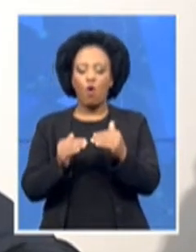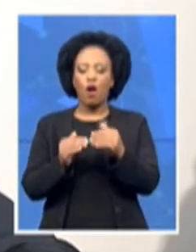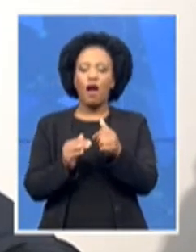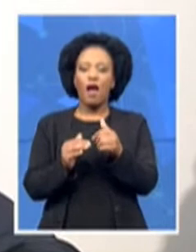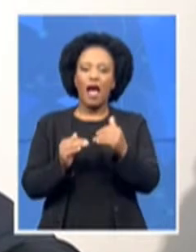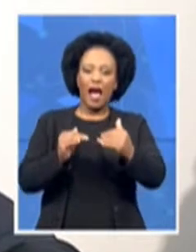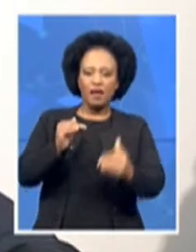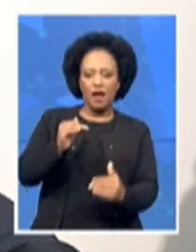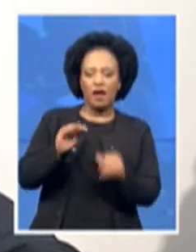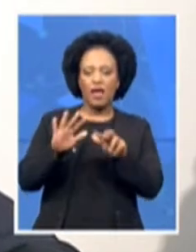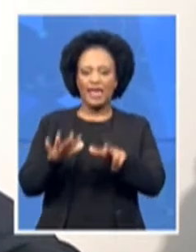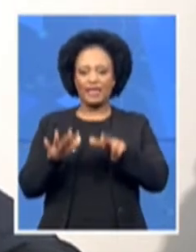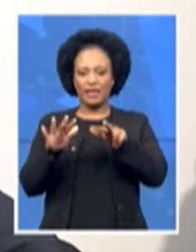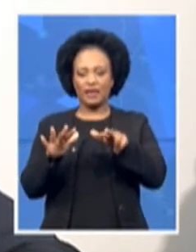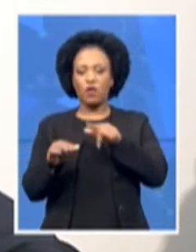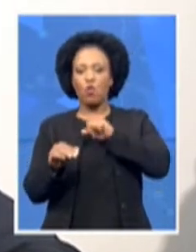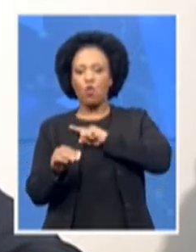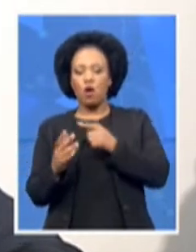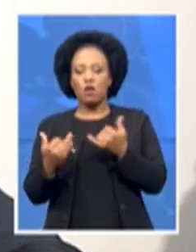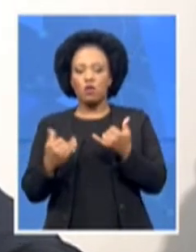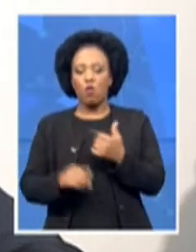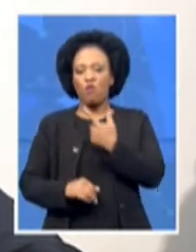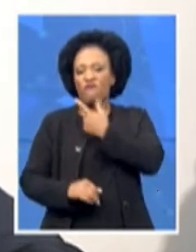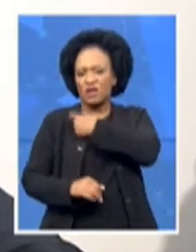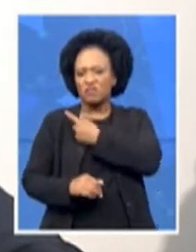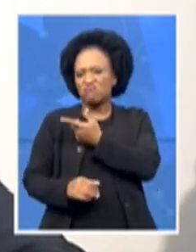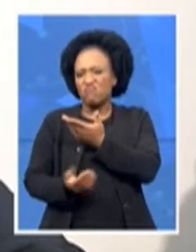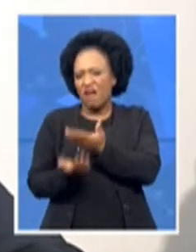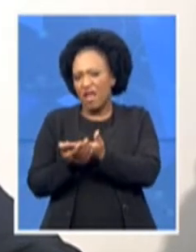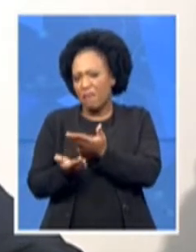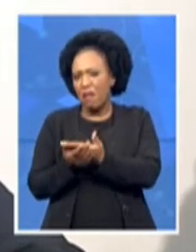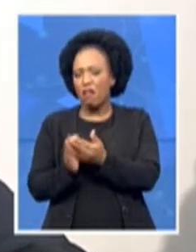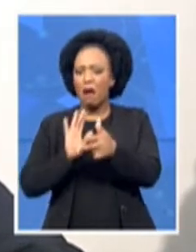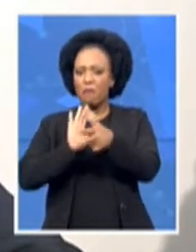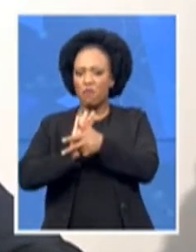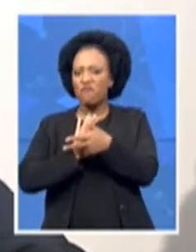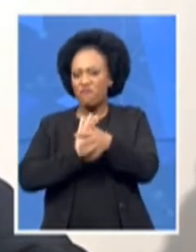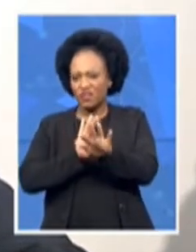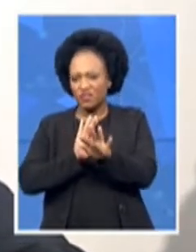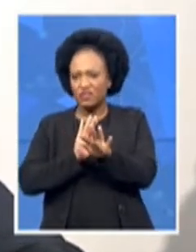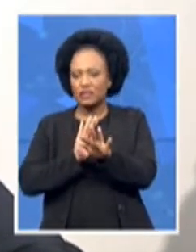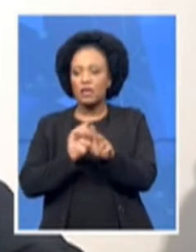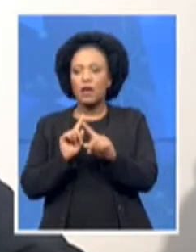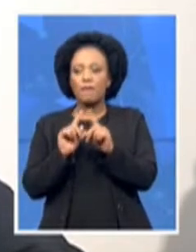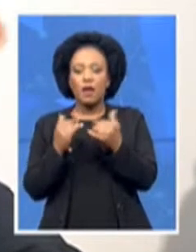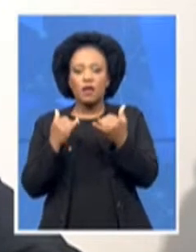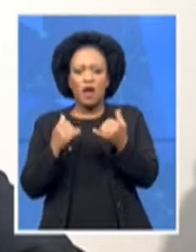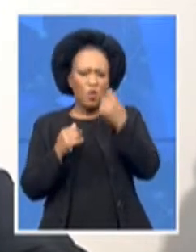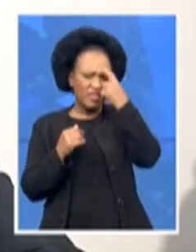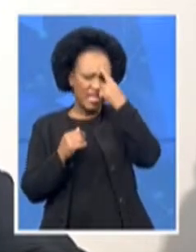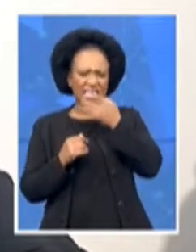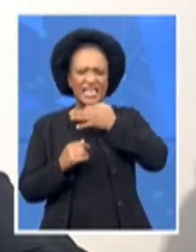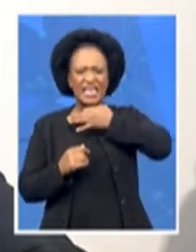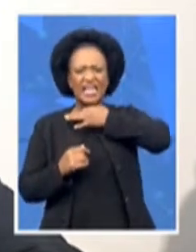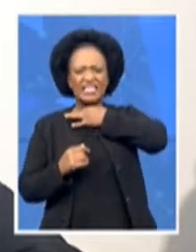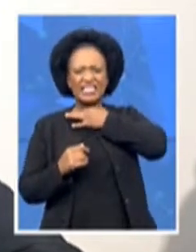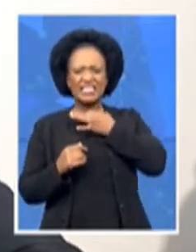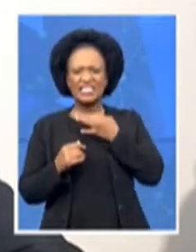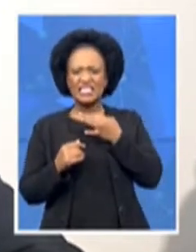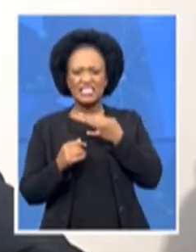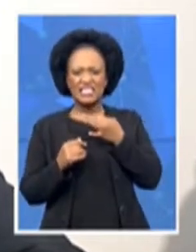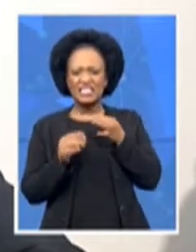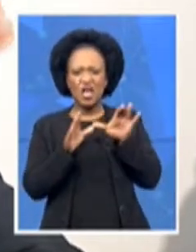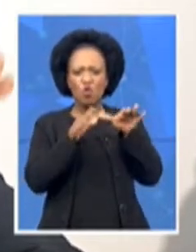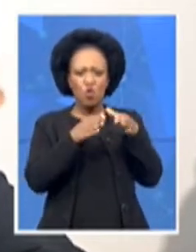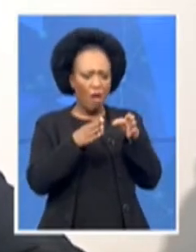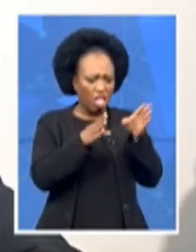the vaccines are now approved. But we think it will be very risky to be all over and start just running around everywhere.